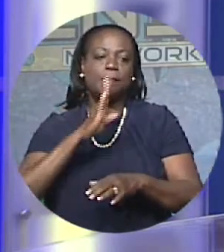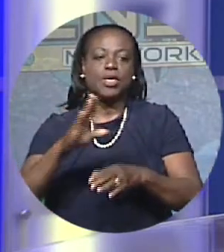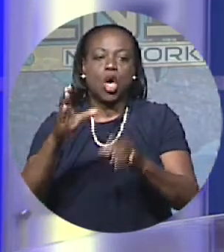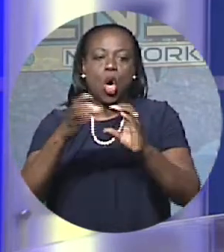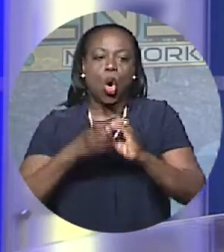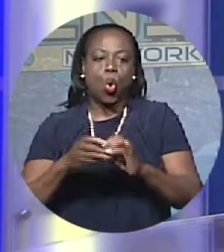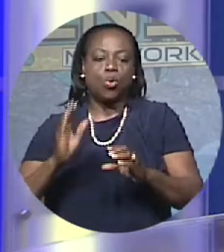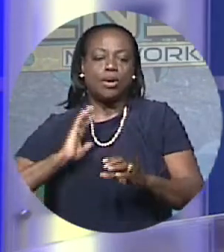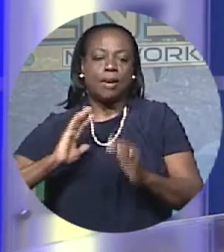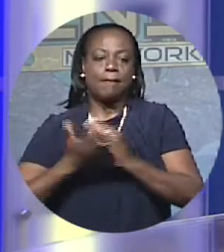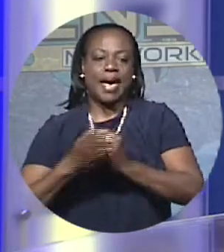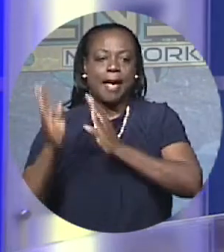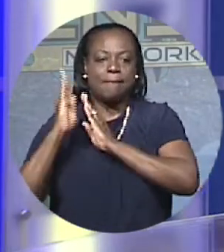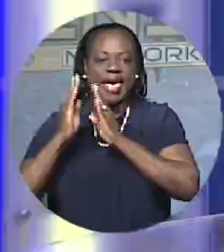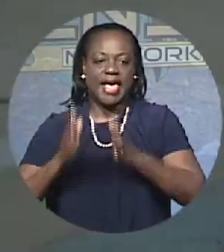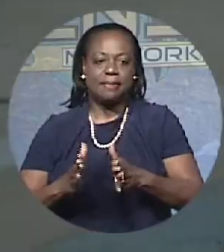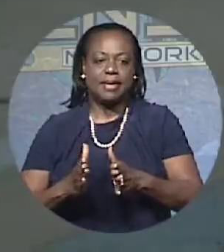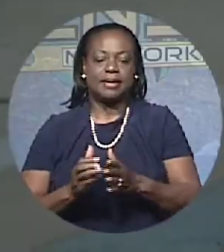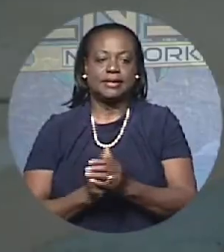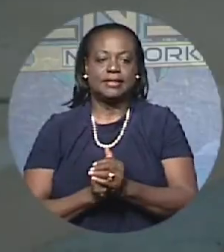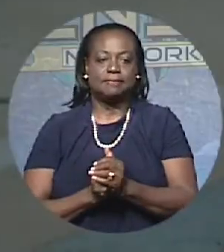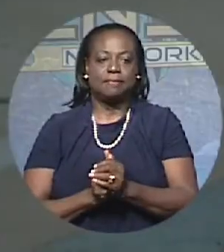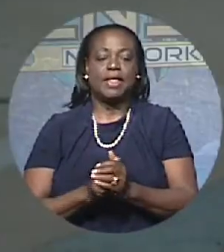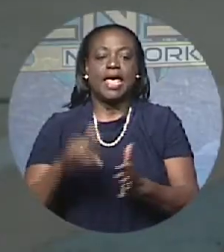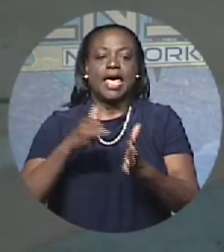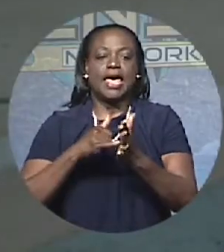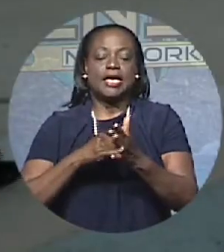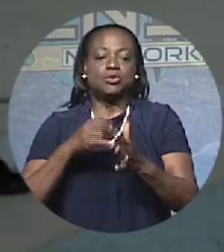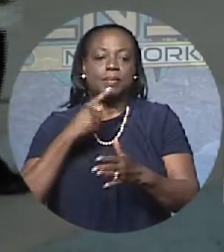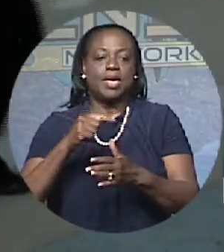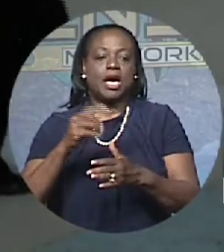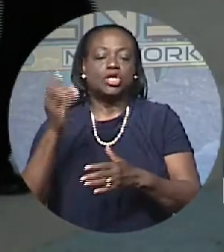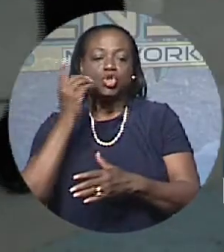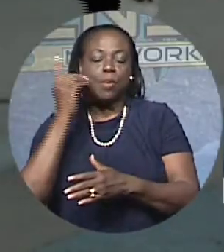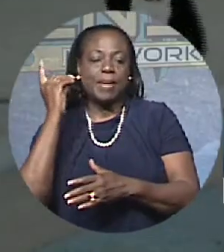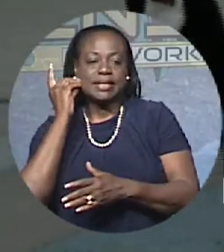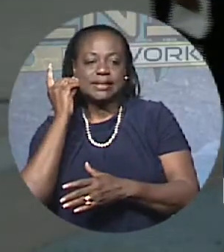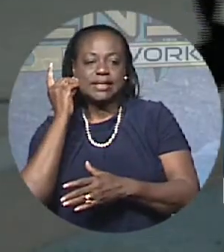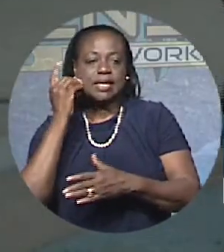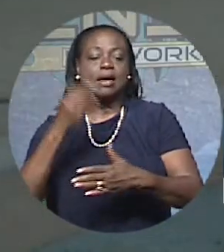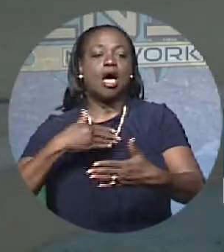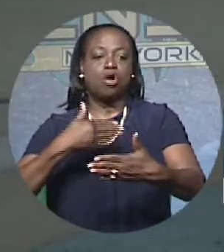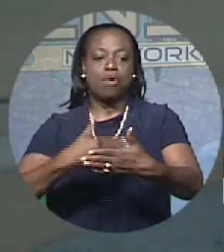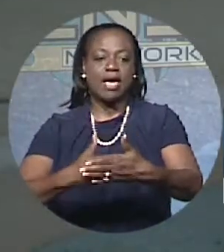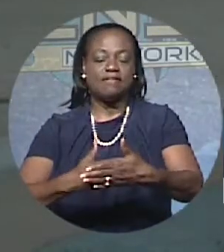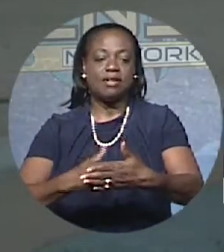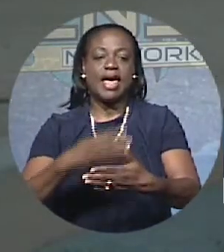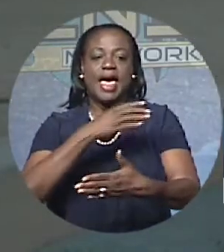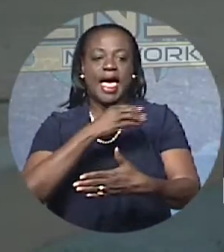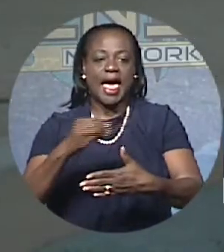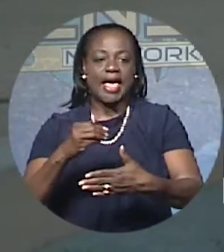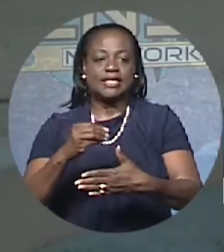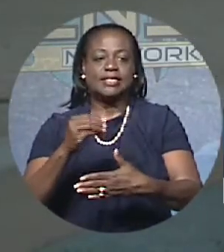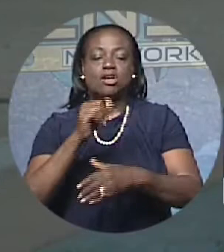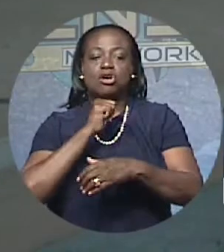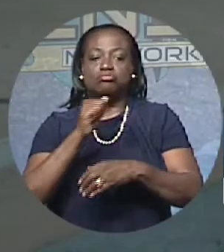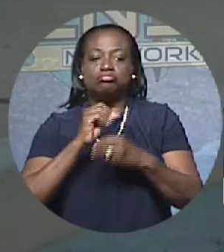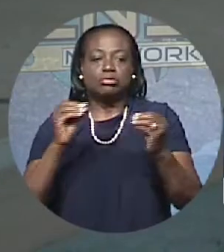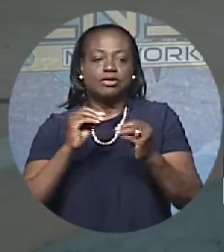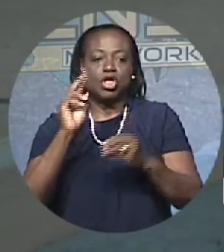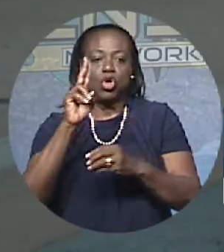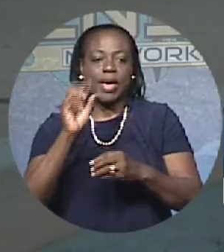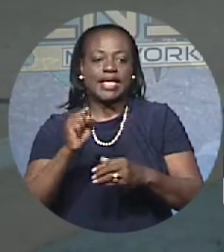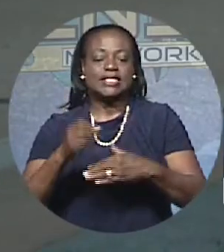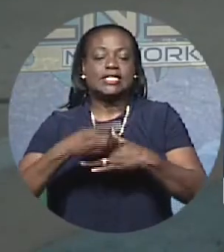Bahamian operators. Going to be the domestic arrivals and departures terminal, and the international, meaning non-U.S. departures terminal, is going to be